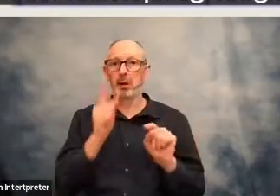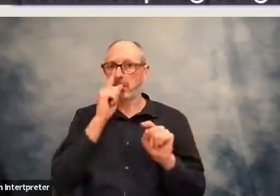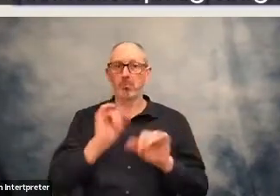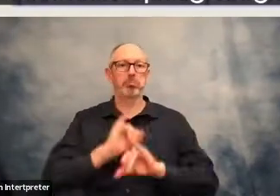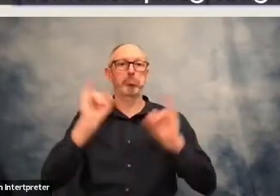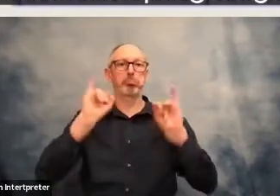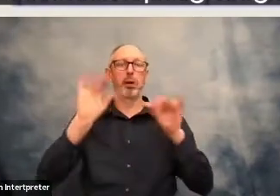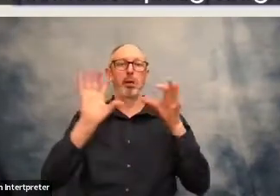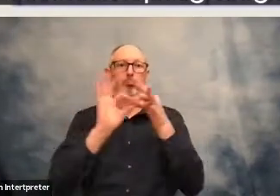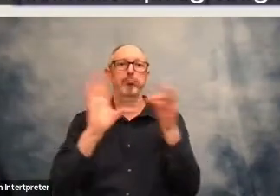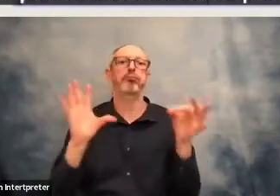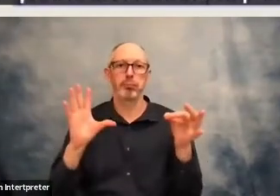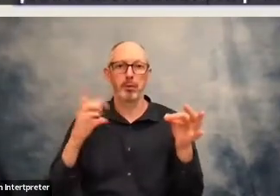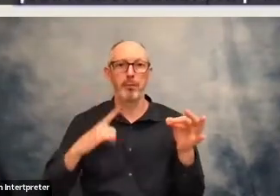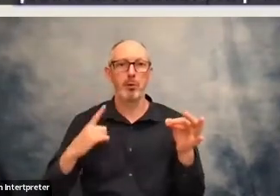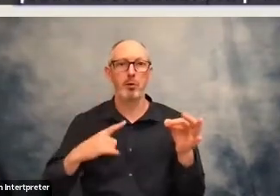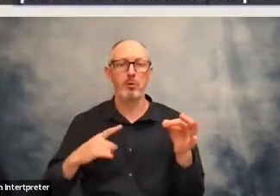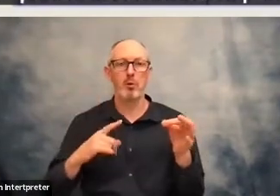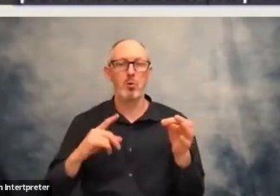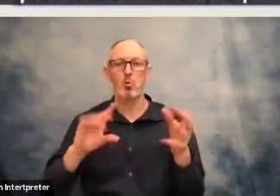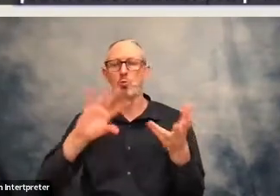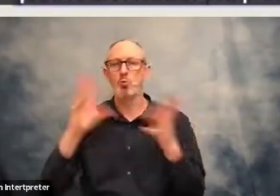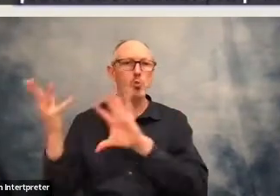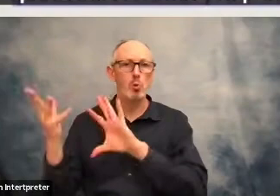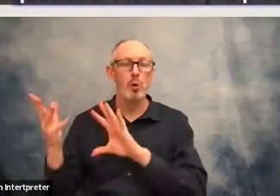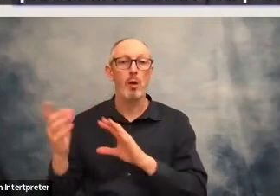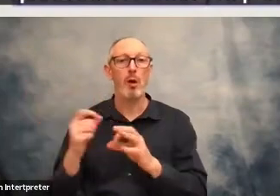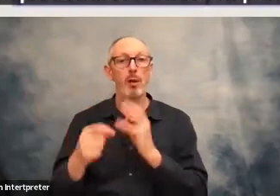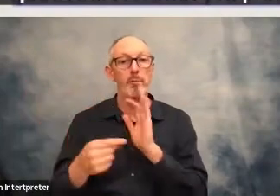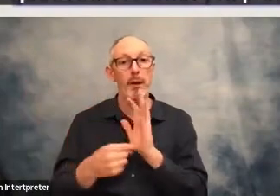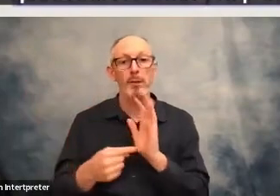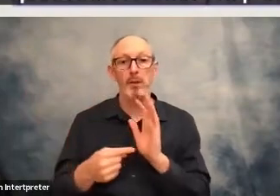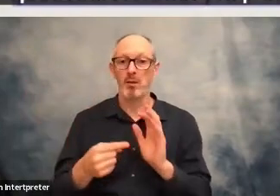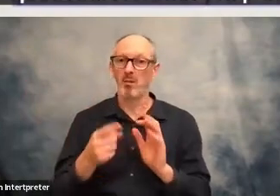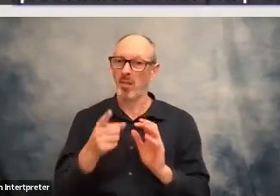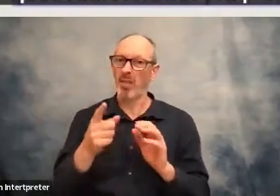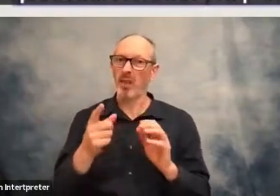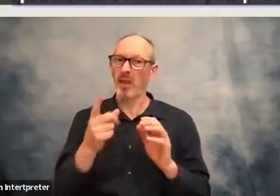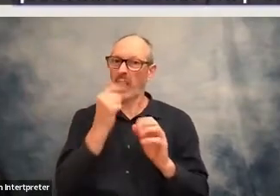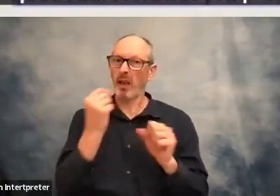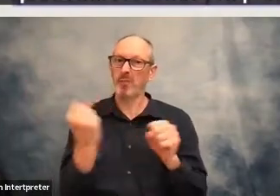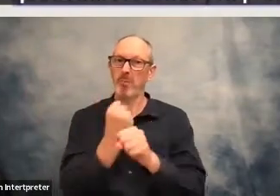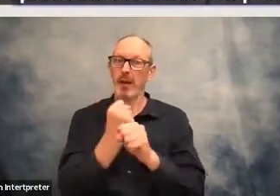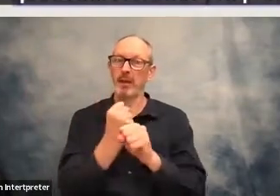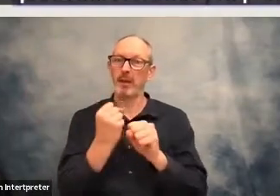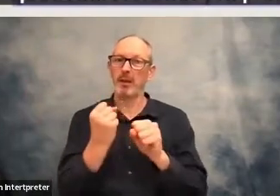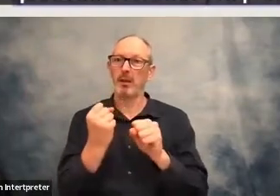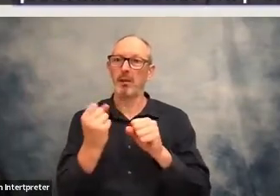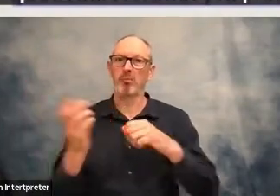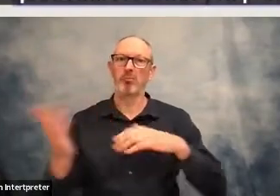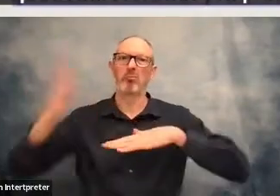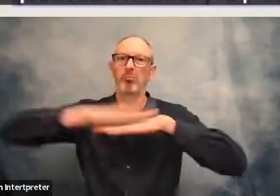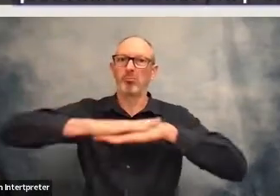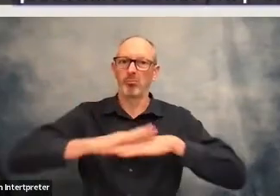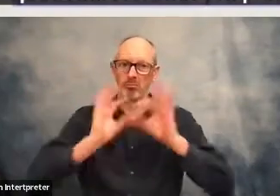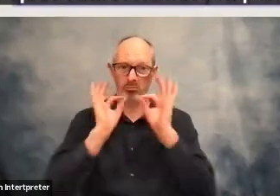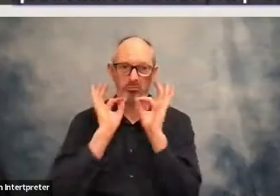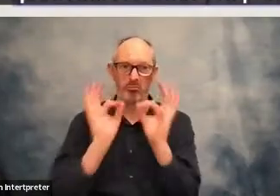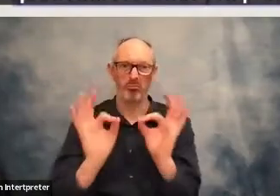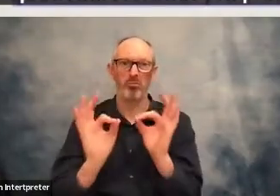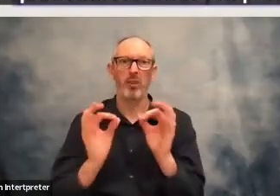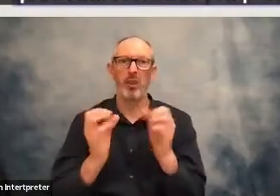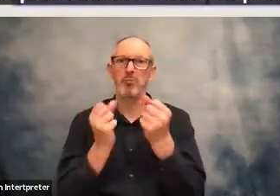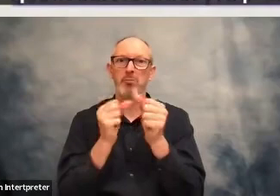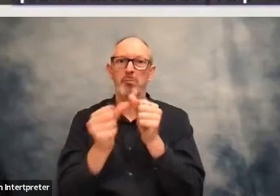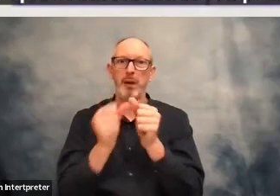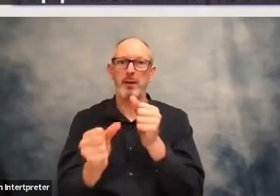while sleeping. SignalSafe is created to bridge that gap and provide an added layer of protection,